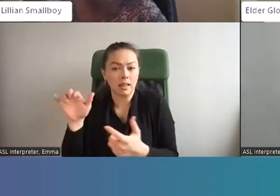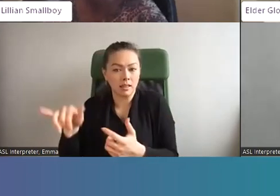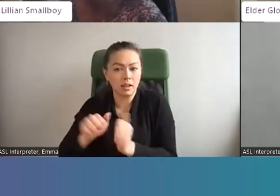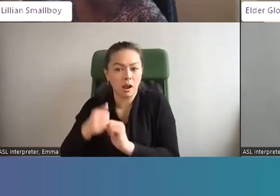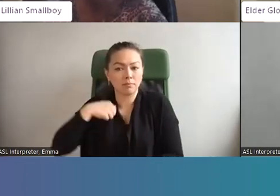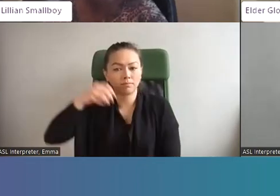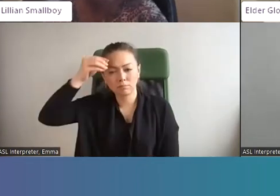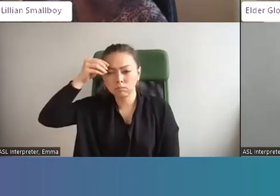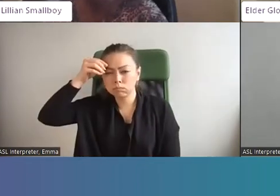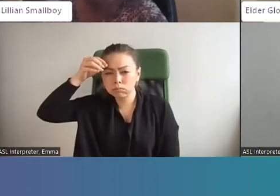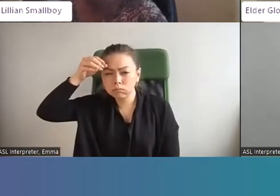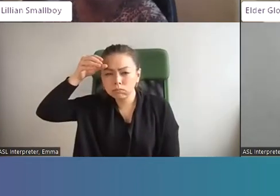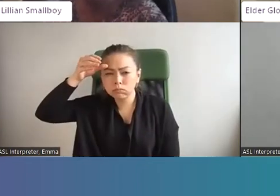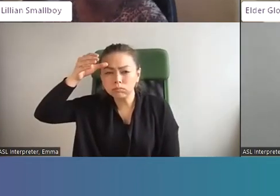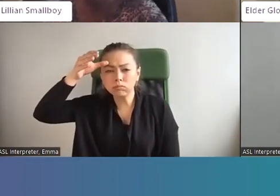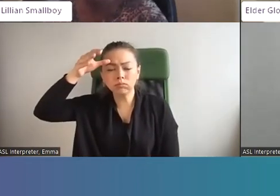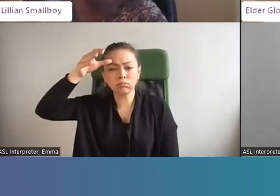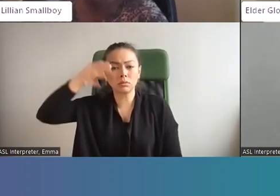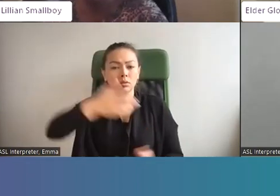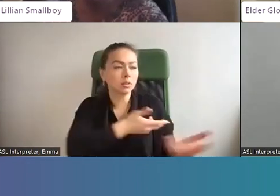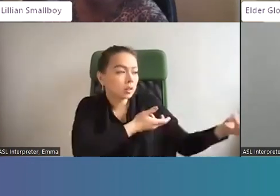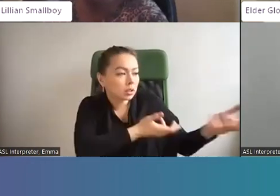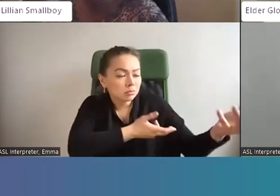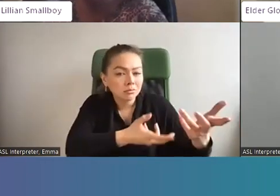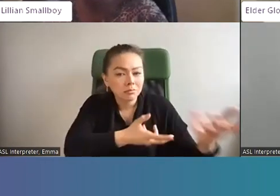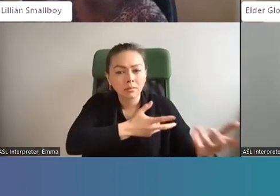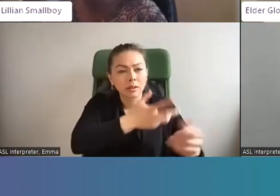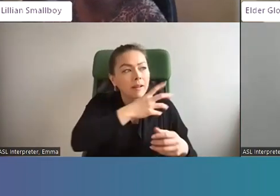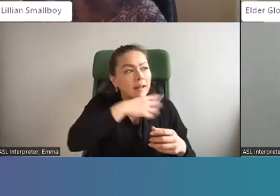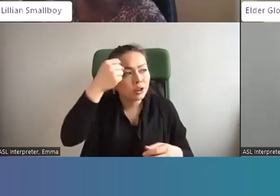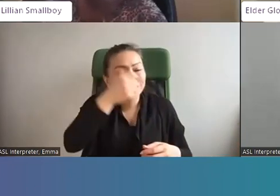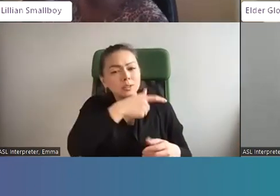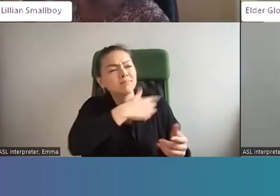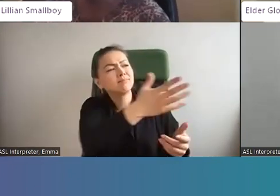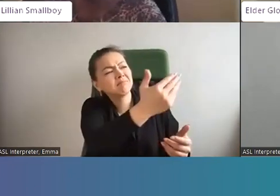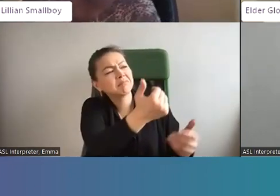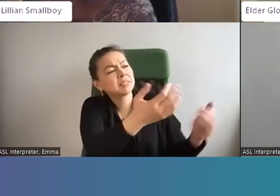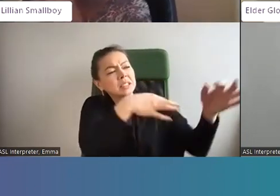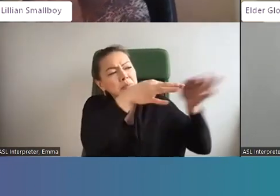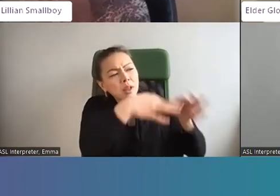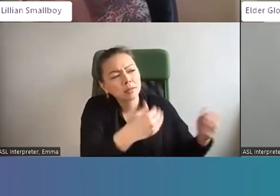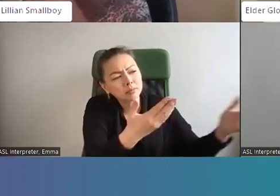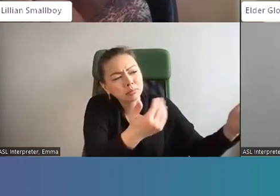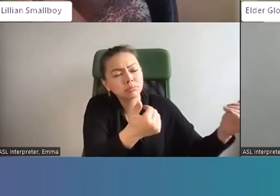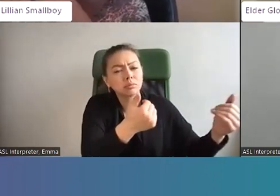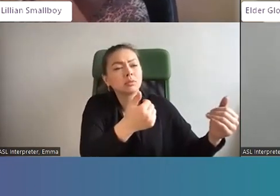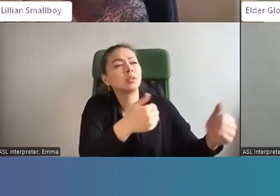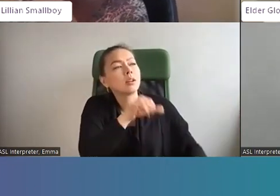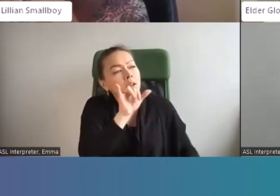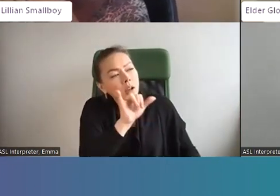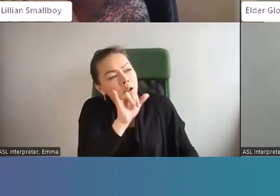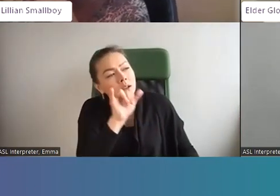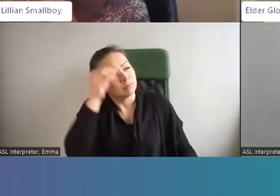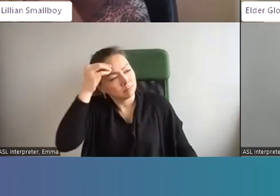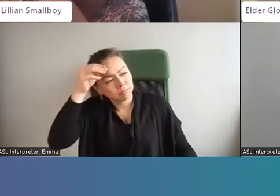I talked with lots of elders and get them to explain things to me, and I do speak the language, but I'm